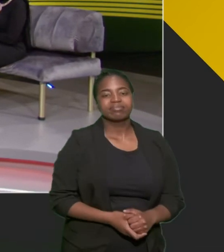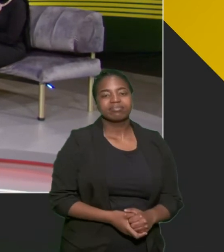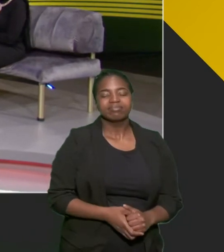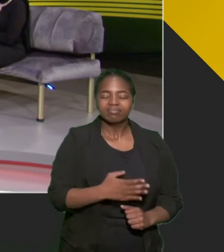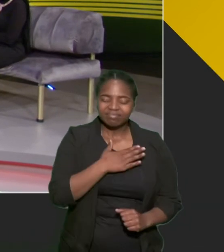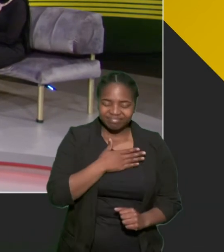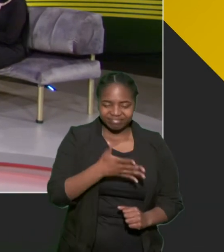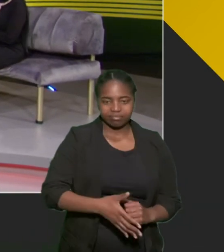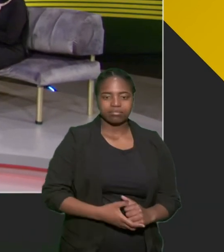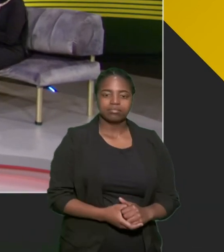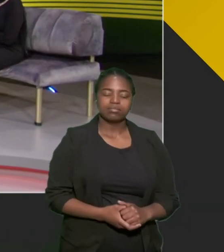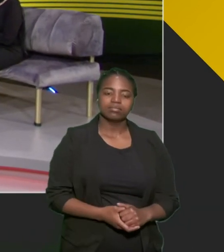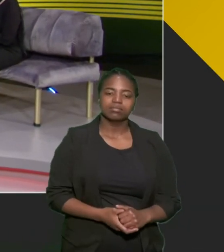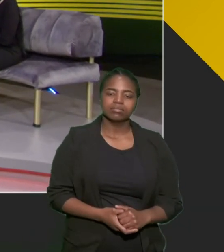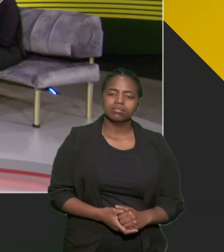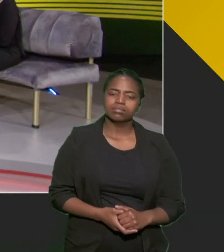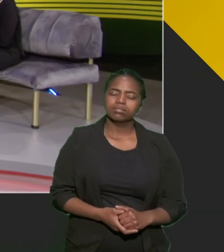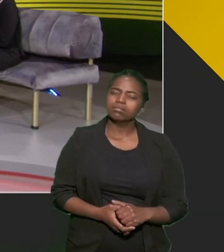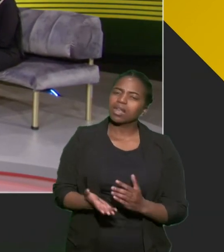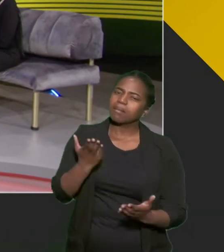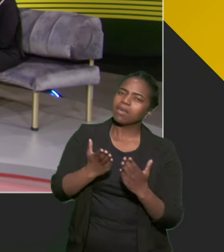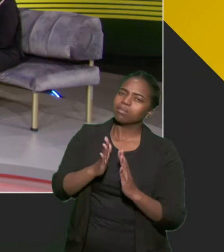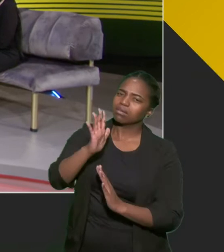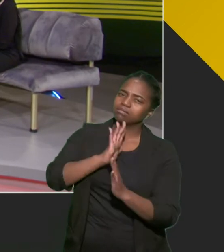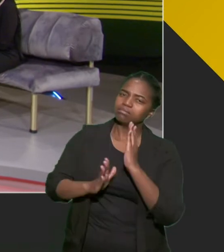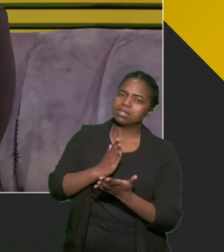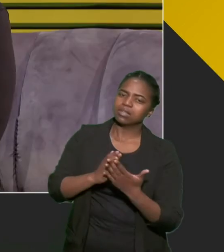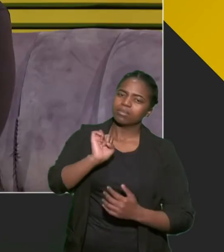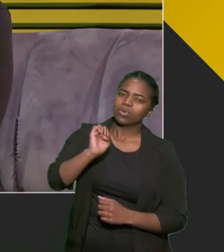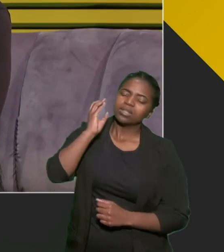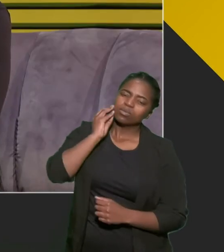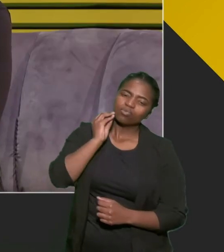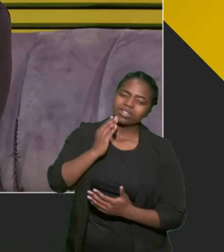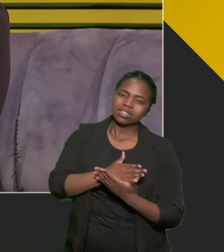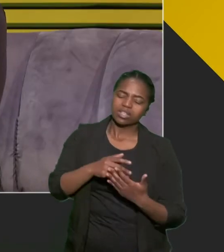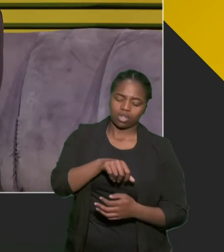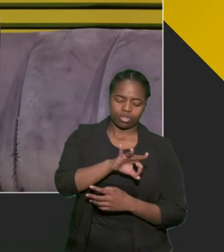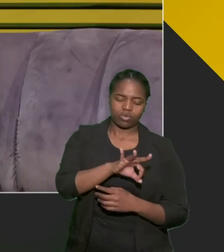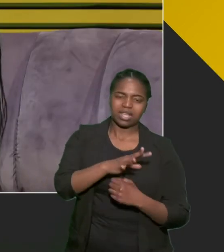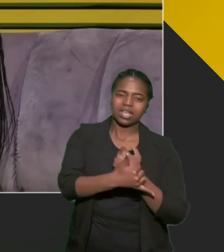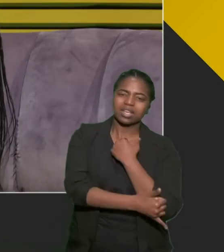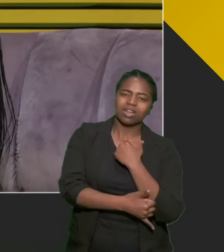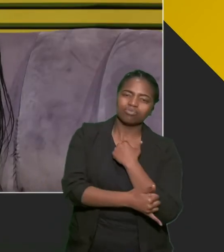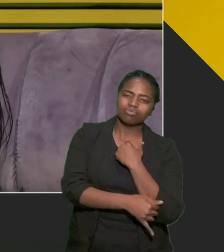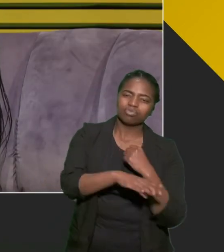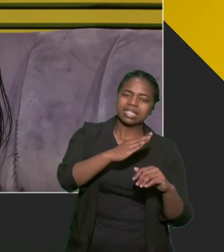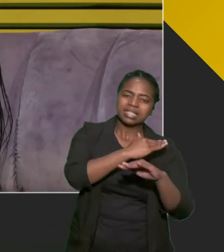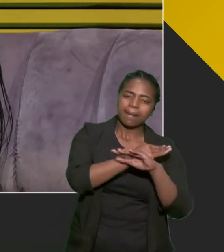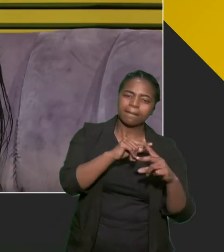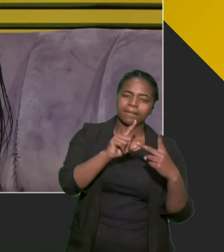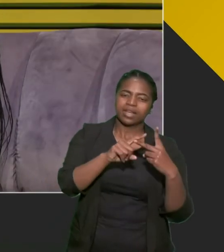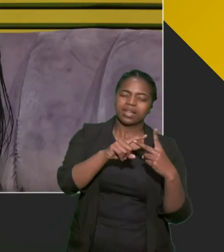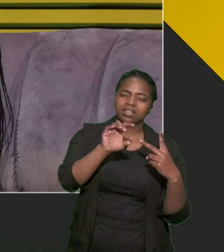A pleasure to be here. Maybe you can take us through some of the experiences of living on these three countries on the African continent.